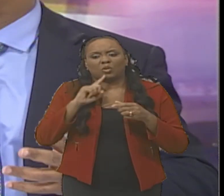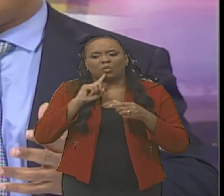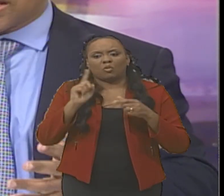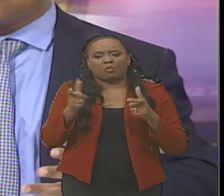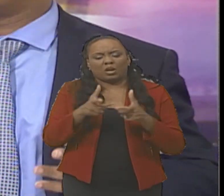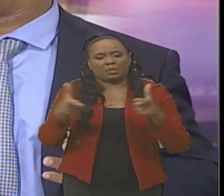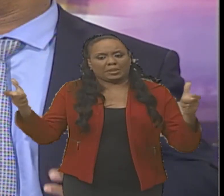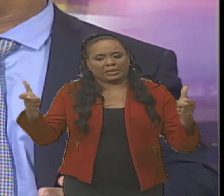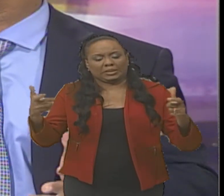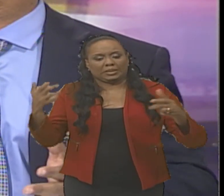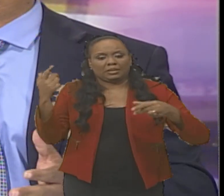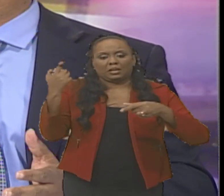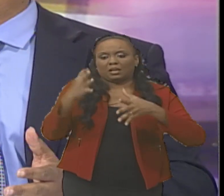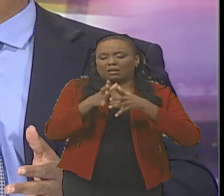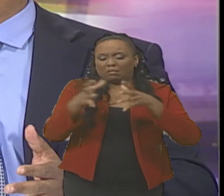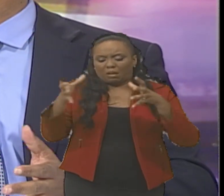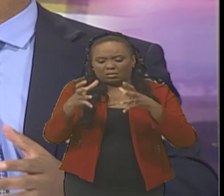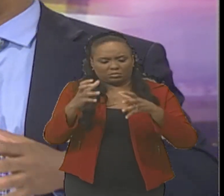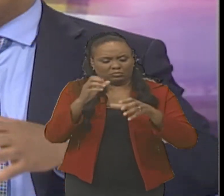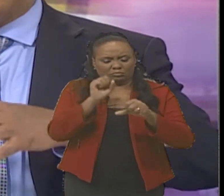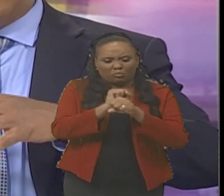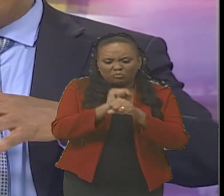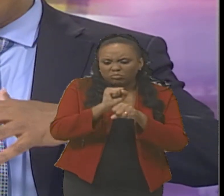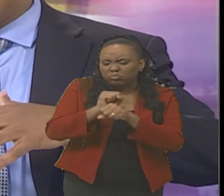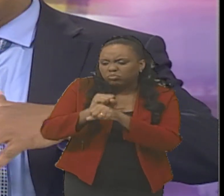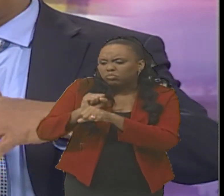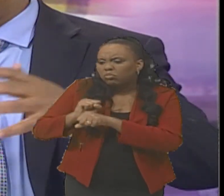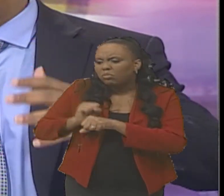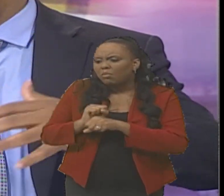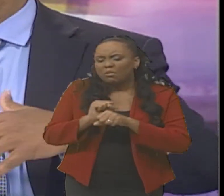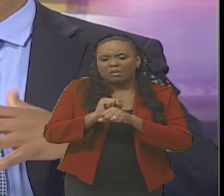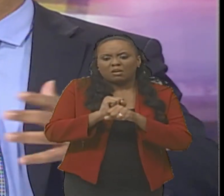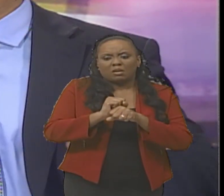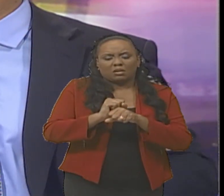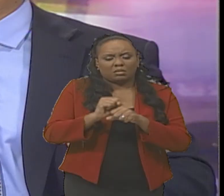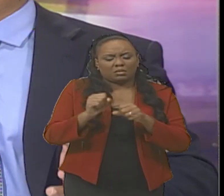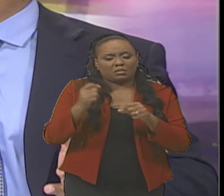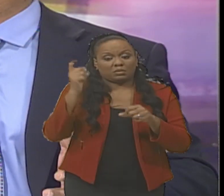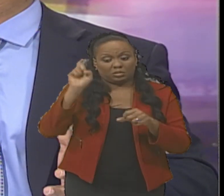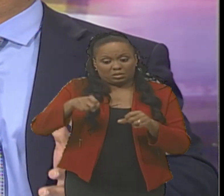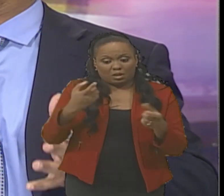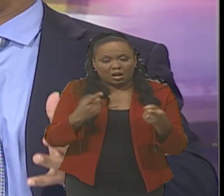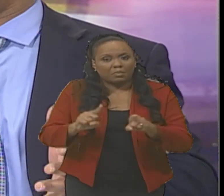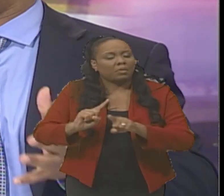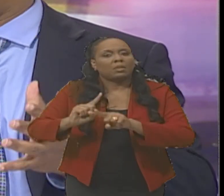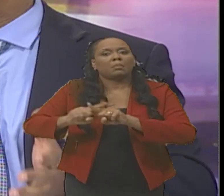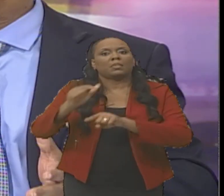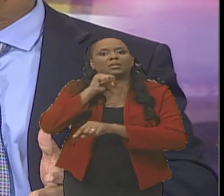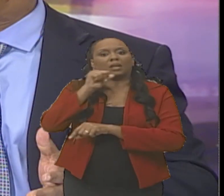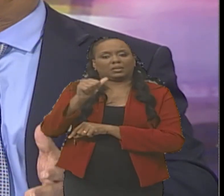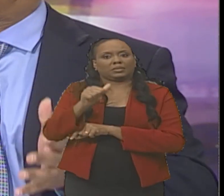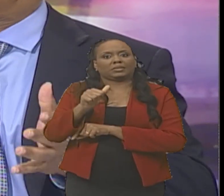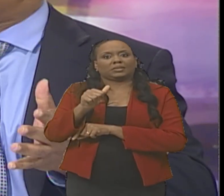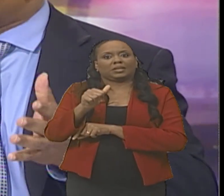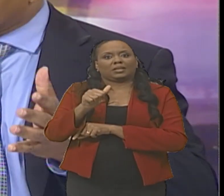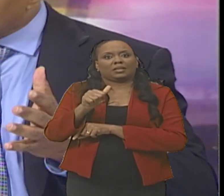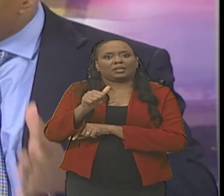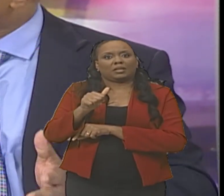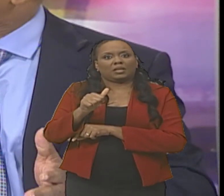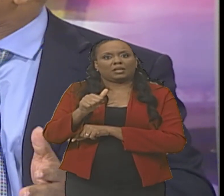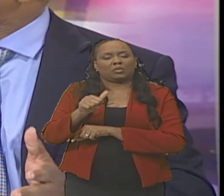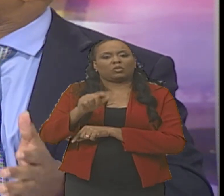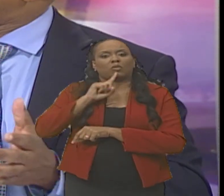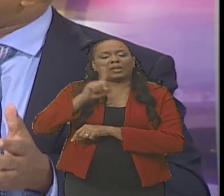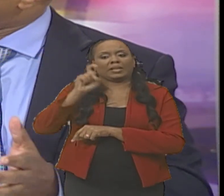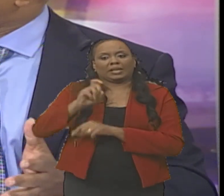in, high costs around operating. The overall tenet and arch of the BERTS program is to make the public sector and the